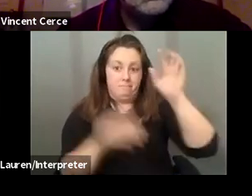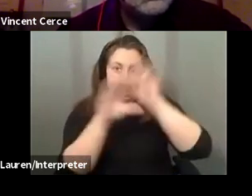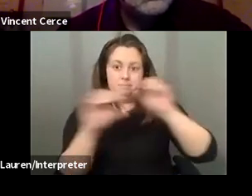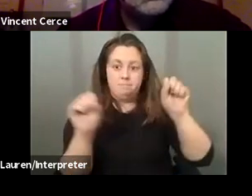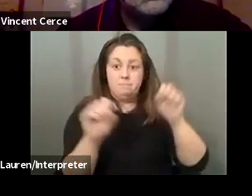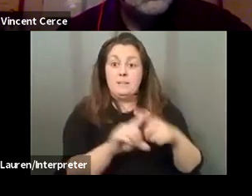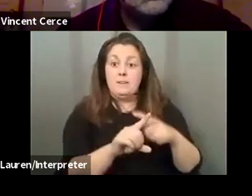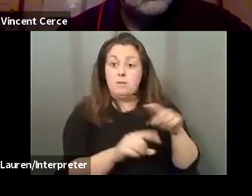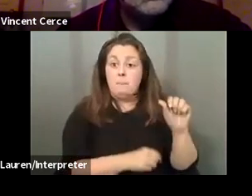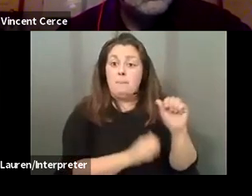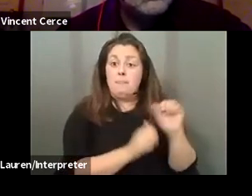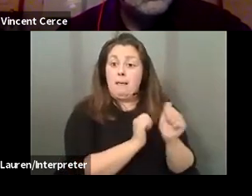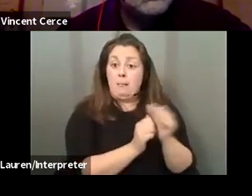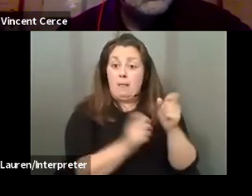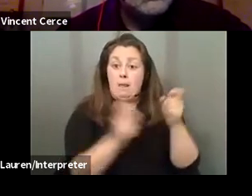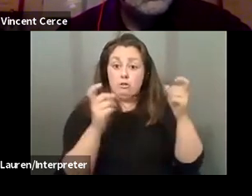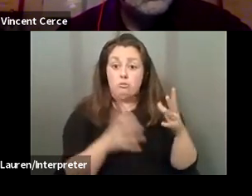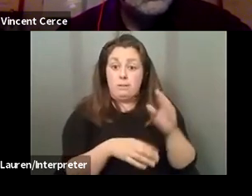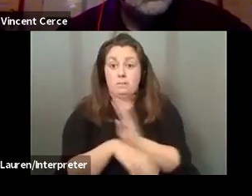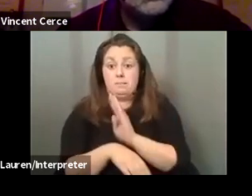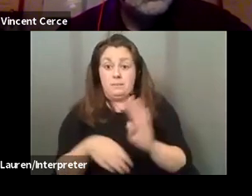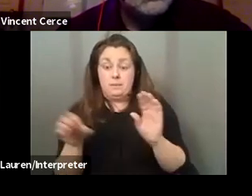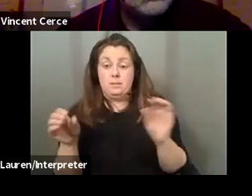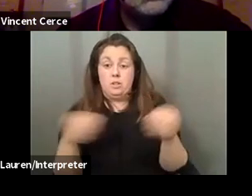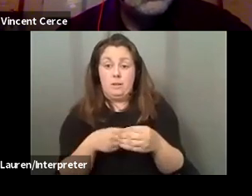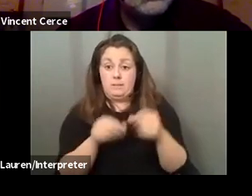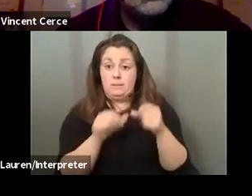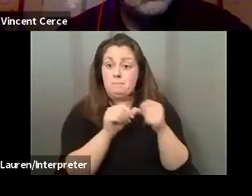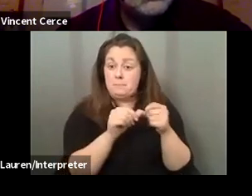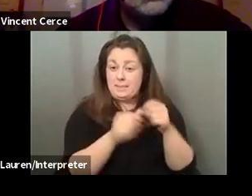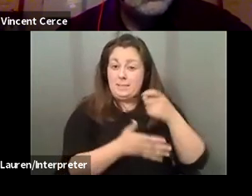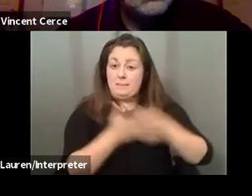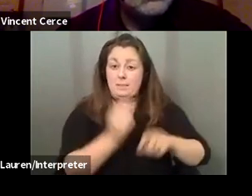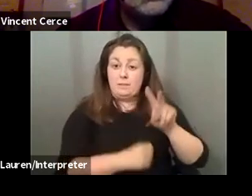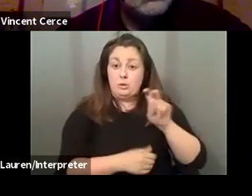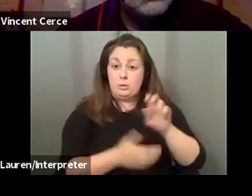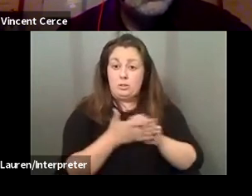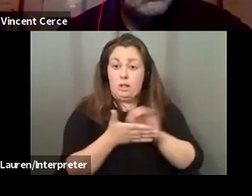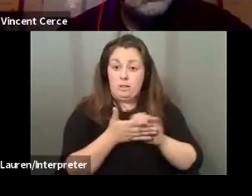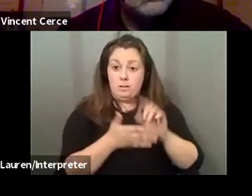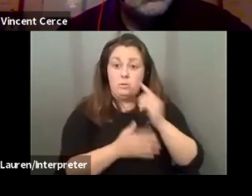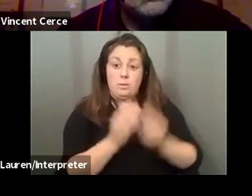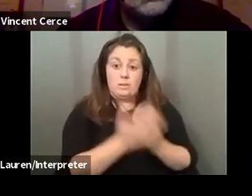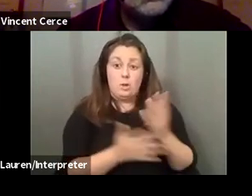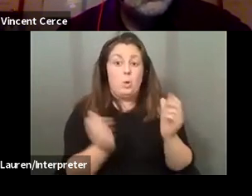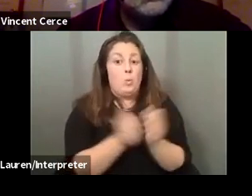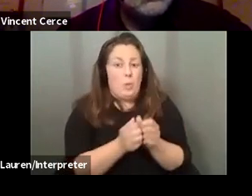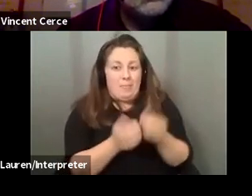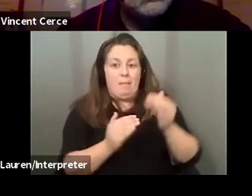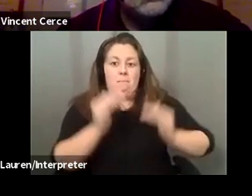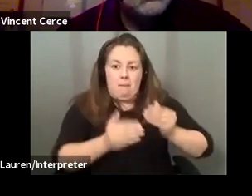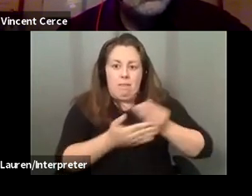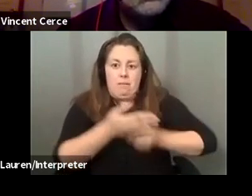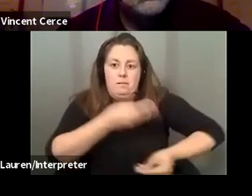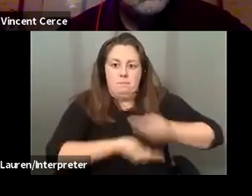director and the business office, and maintaining a fee of $200 for the spring with a balanced budget projection.